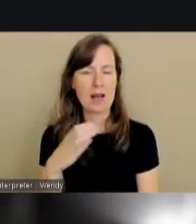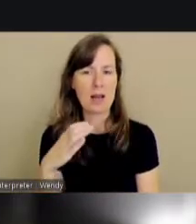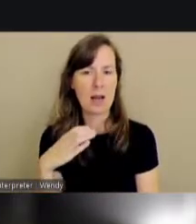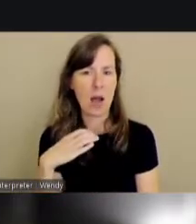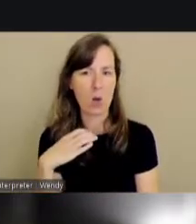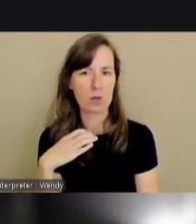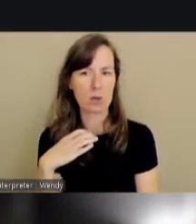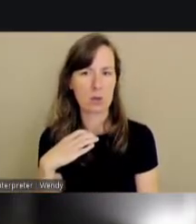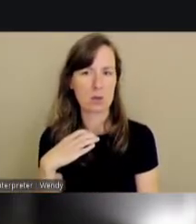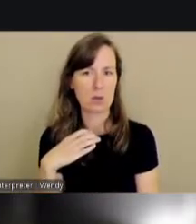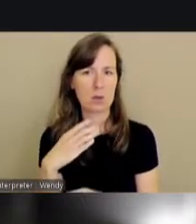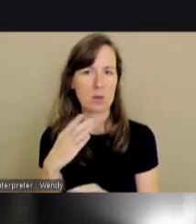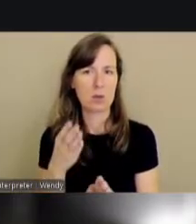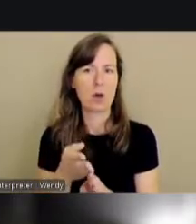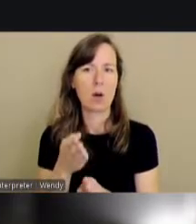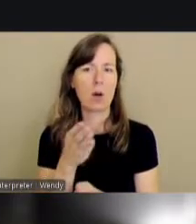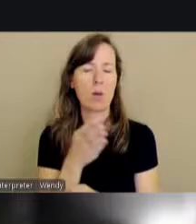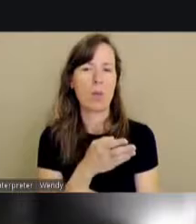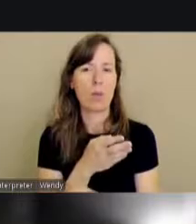to